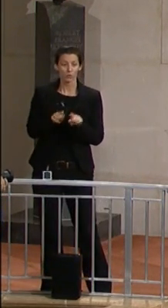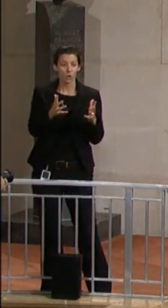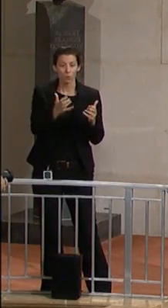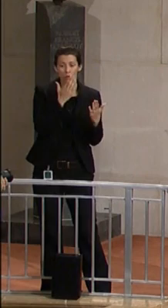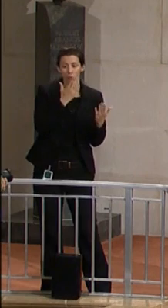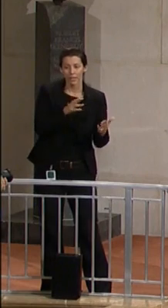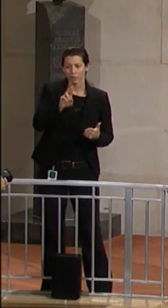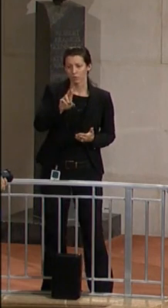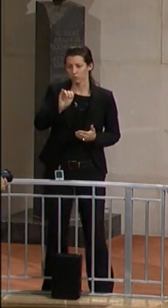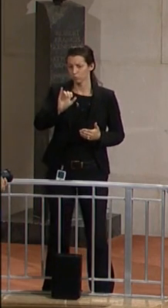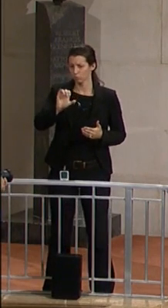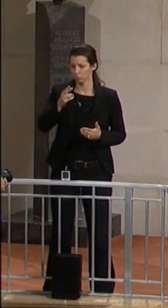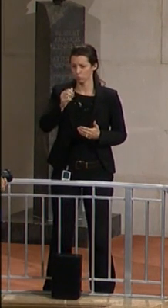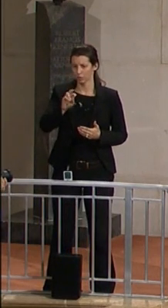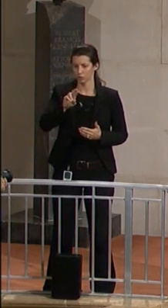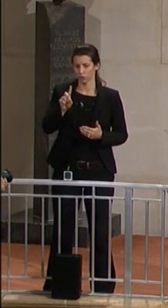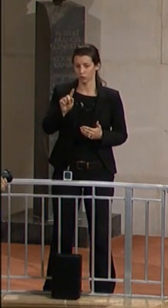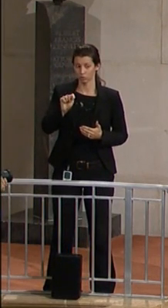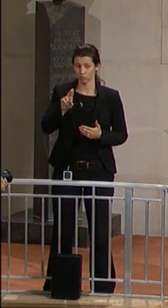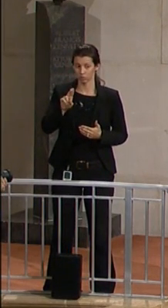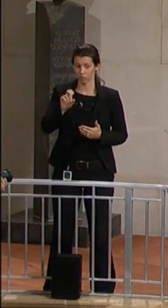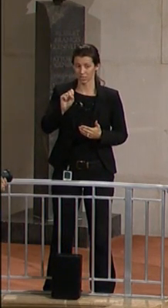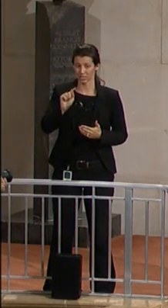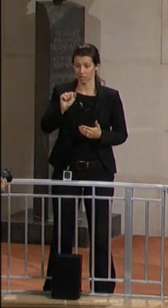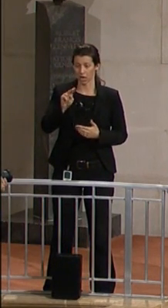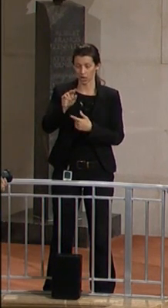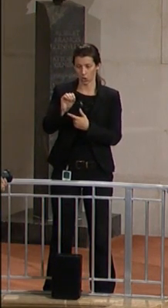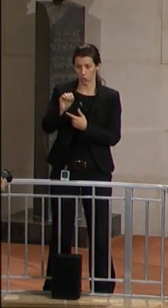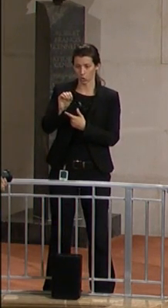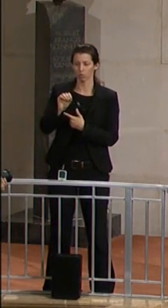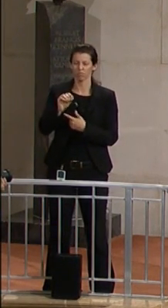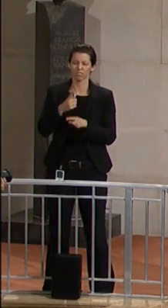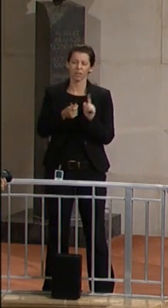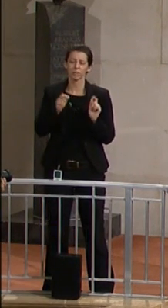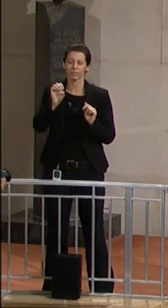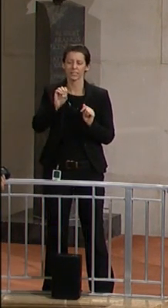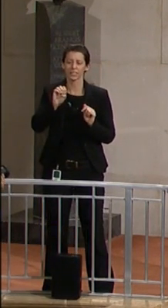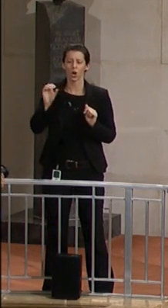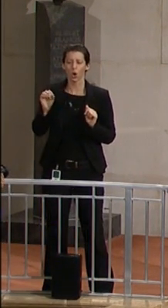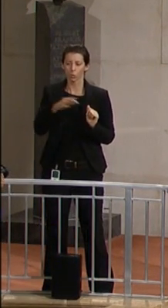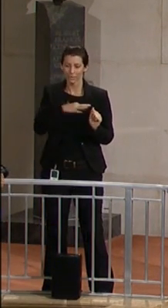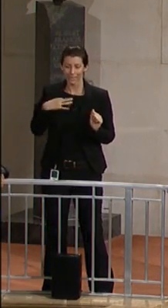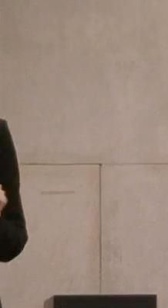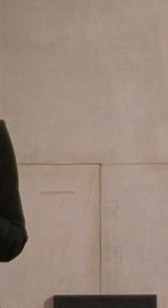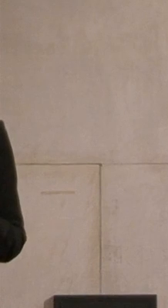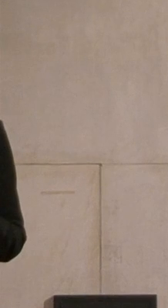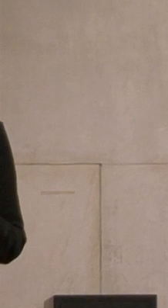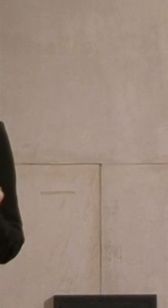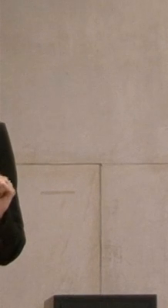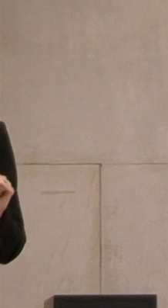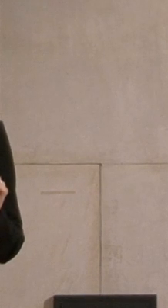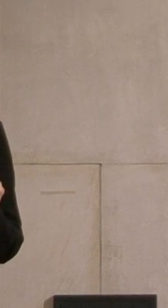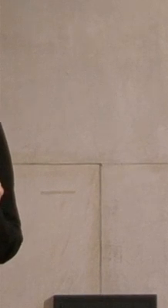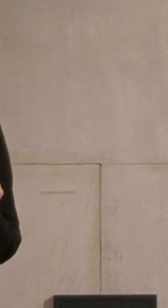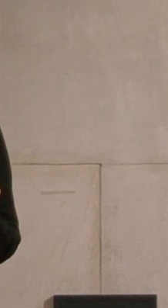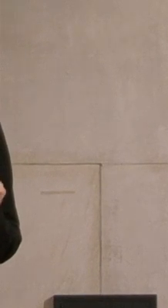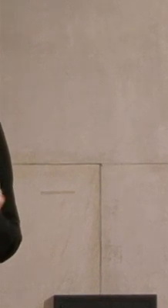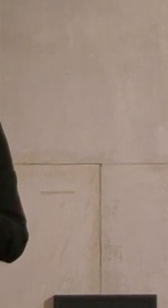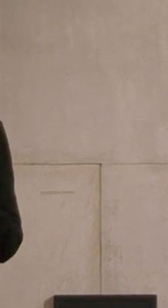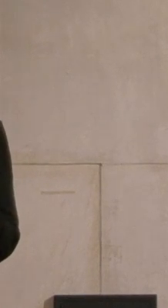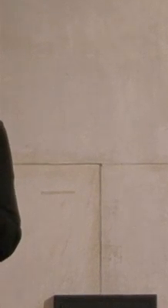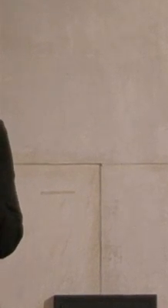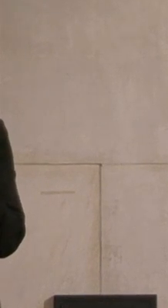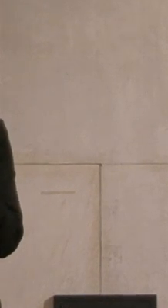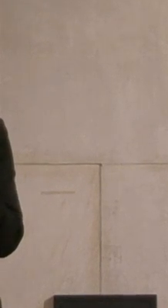Richard Toscano and his colleagues from the Equal Employment Opportunity Staff, as well as DOJ Pride's entire leadership. I was so happy to see